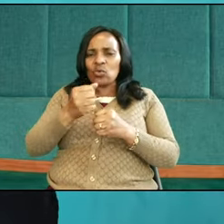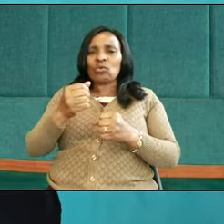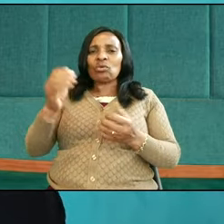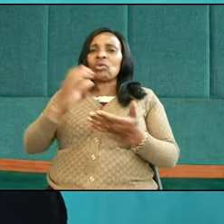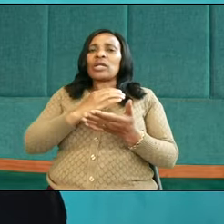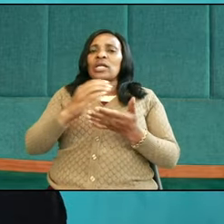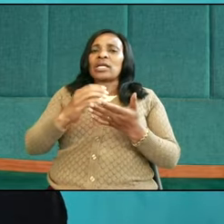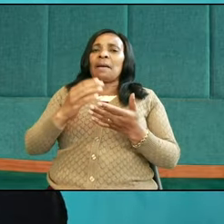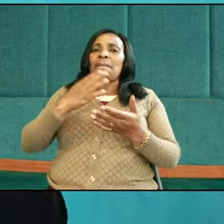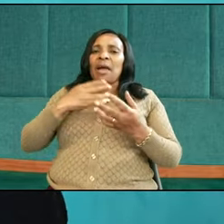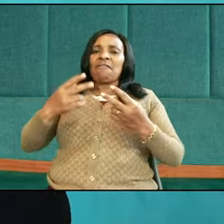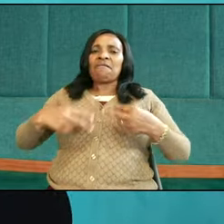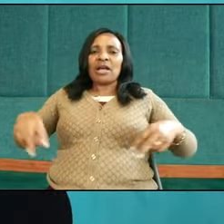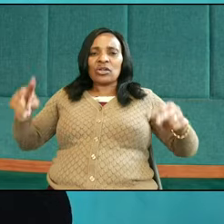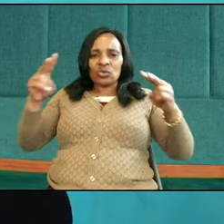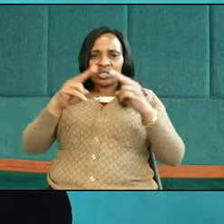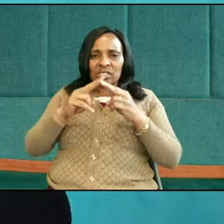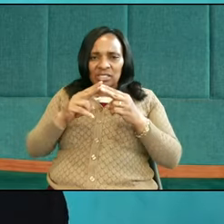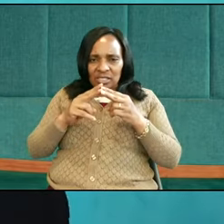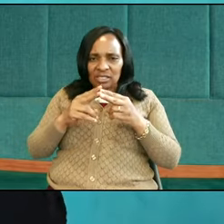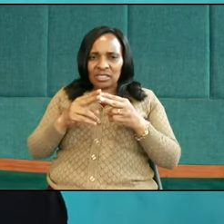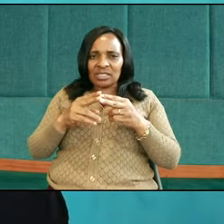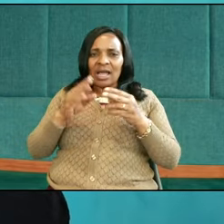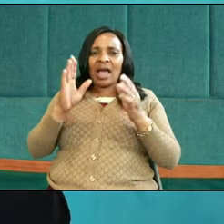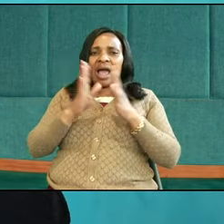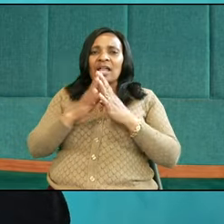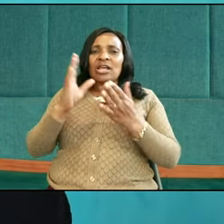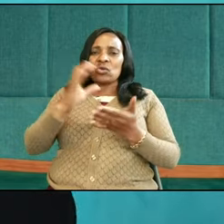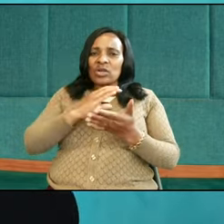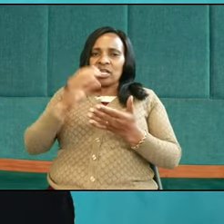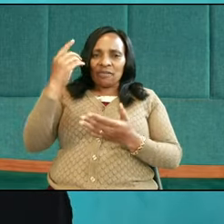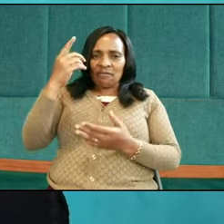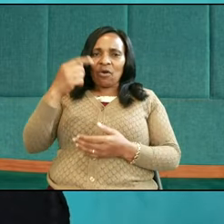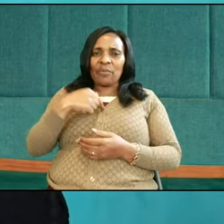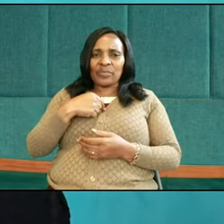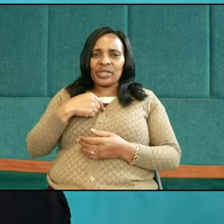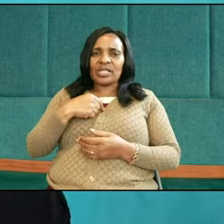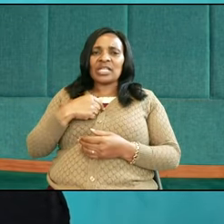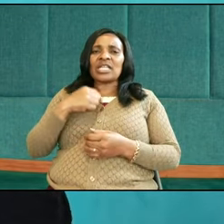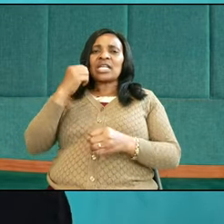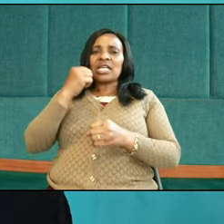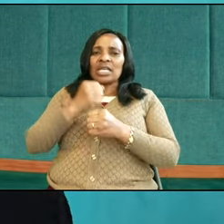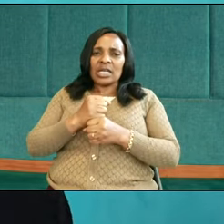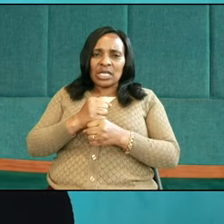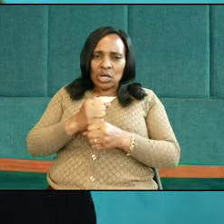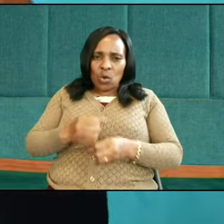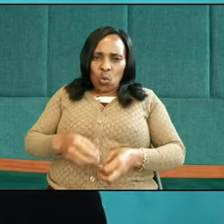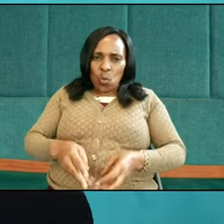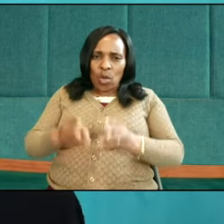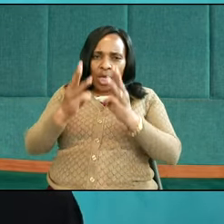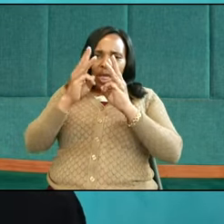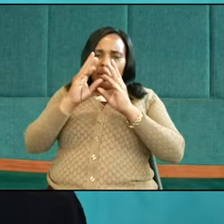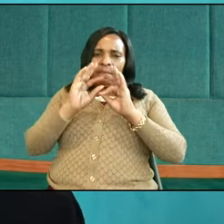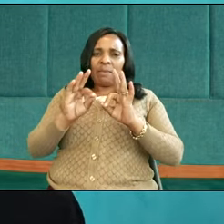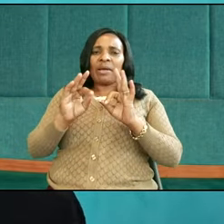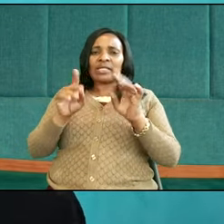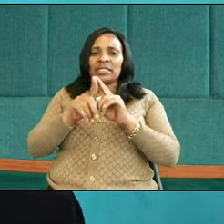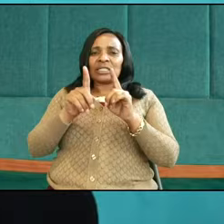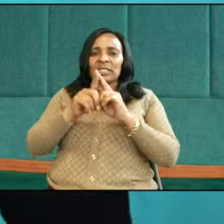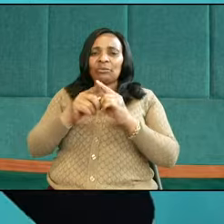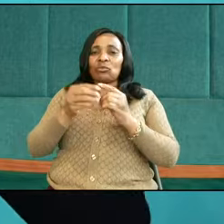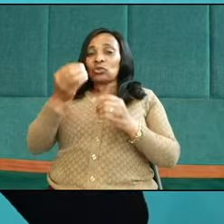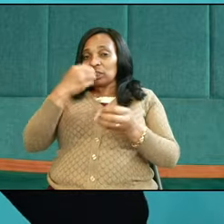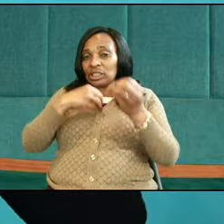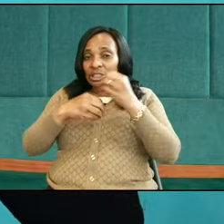know what, it's my values, and drinking for me, because I do it in moderation, the same way you eat chapati in